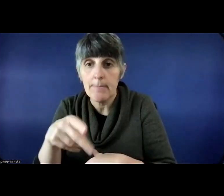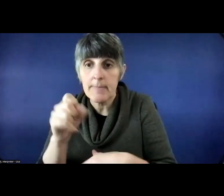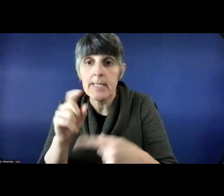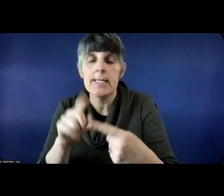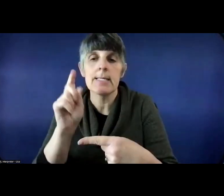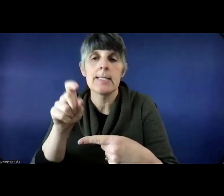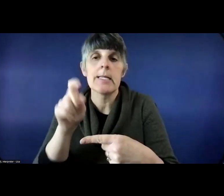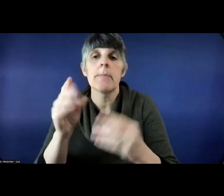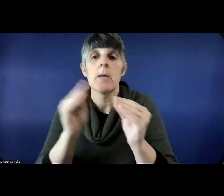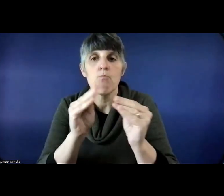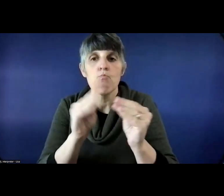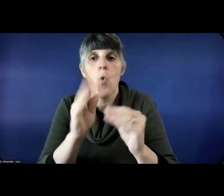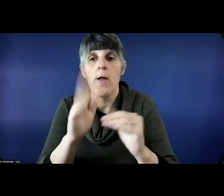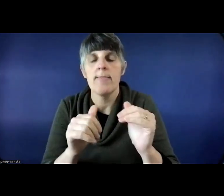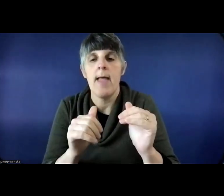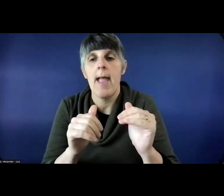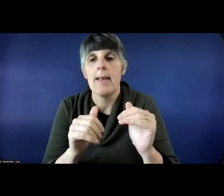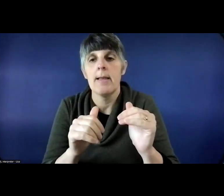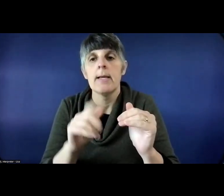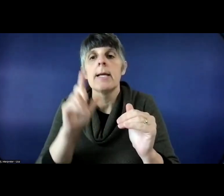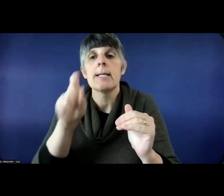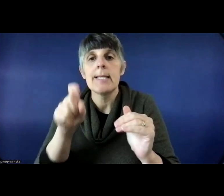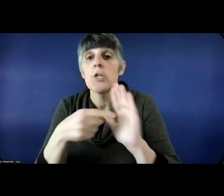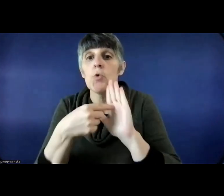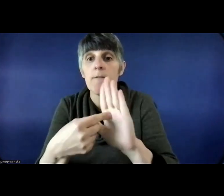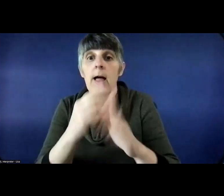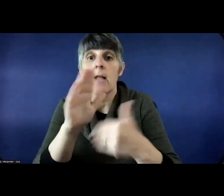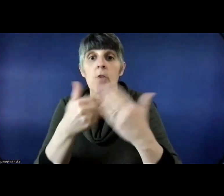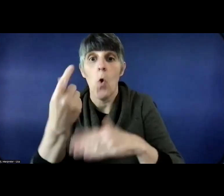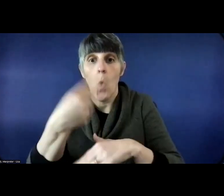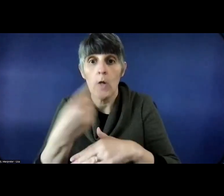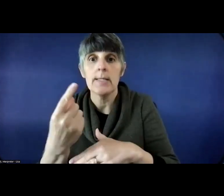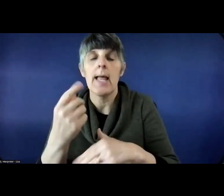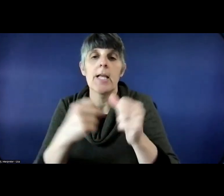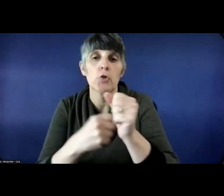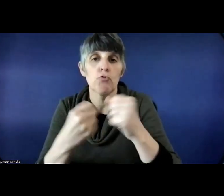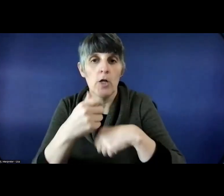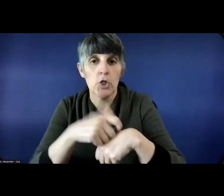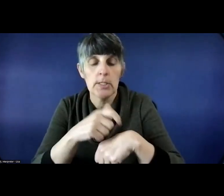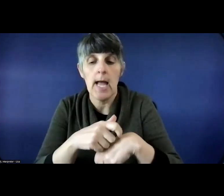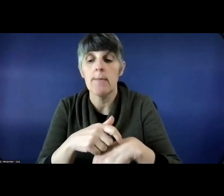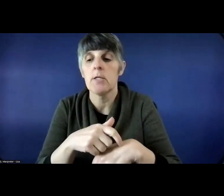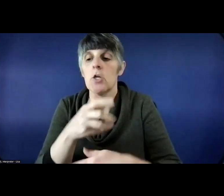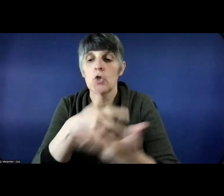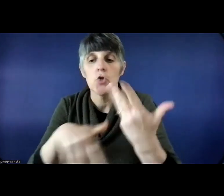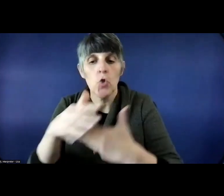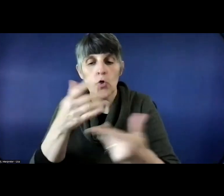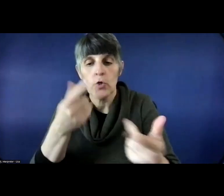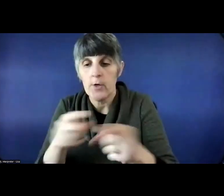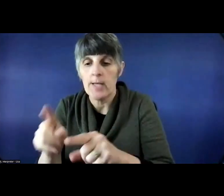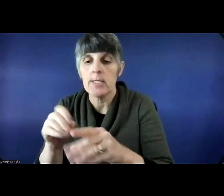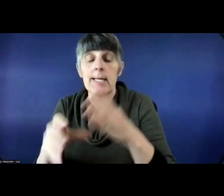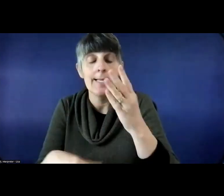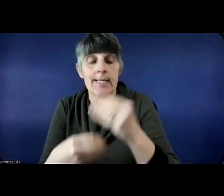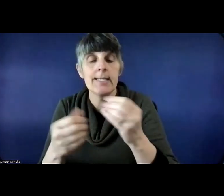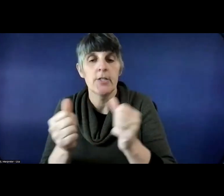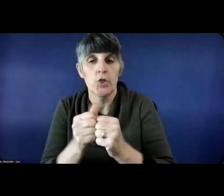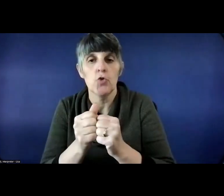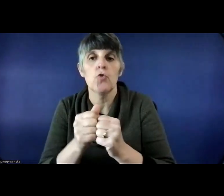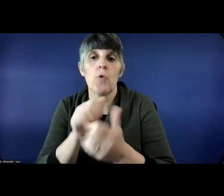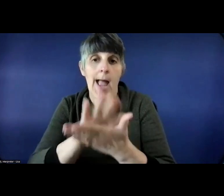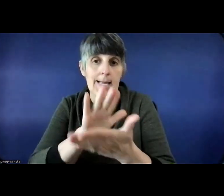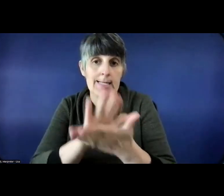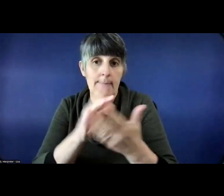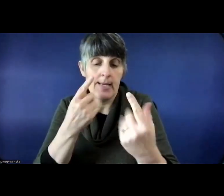needed to reflect the whole day, unstructured times, social interactions, in addition to